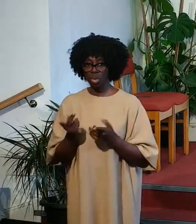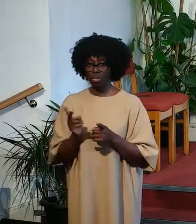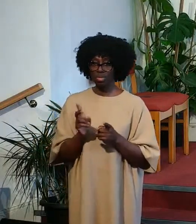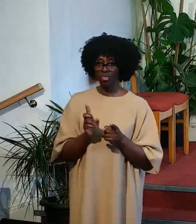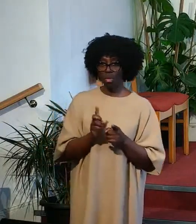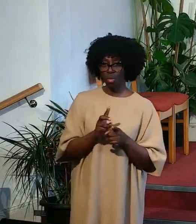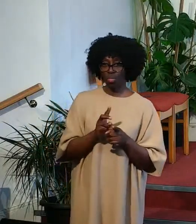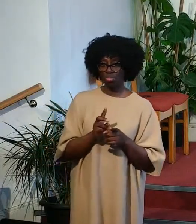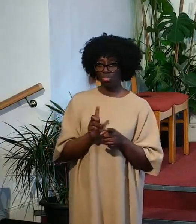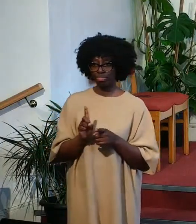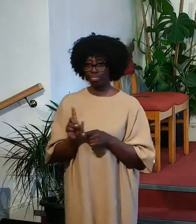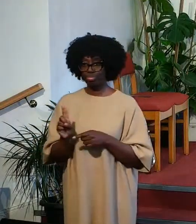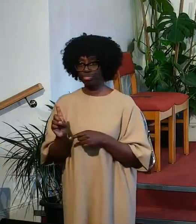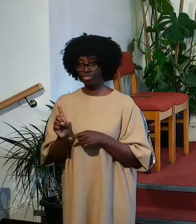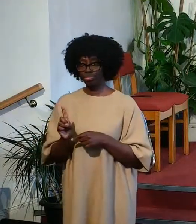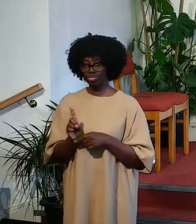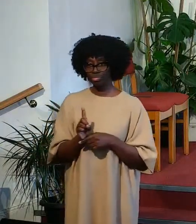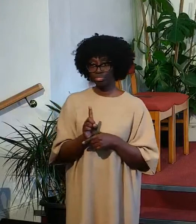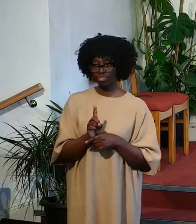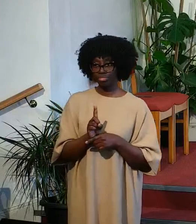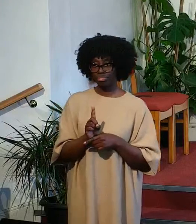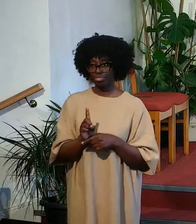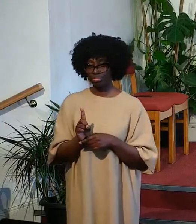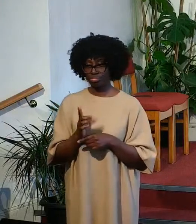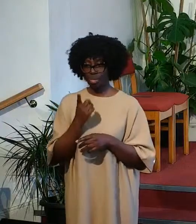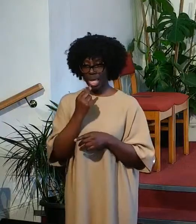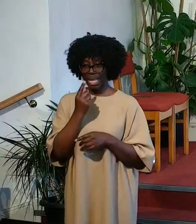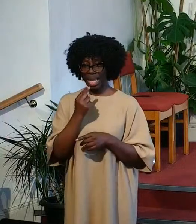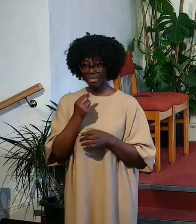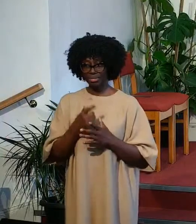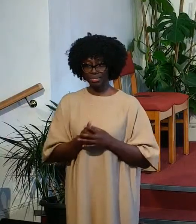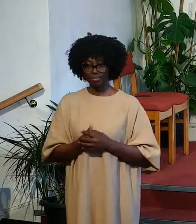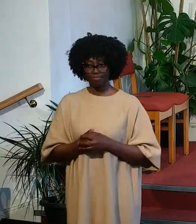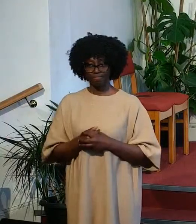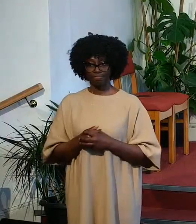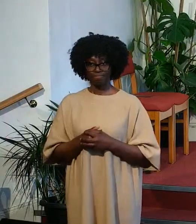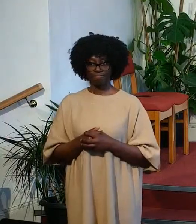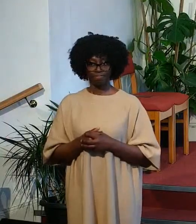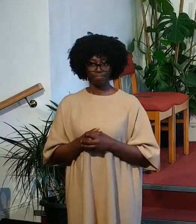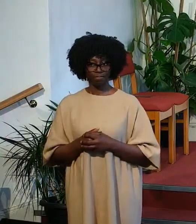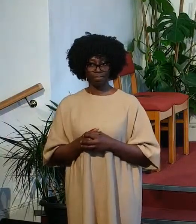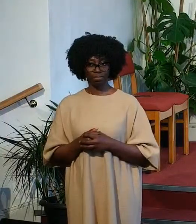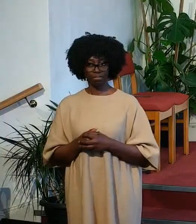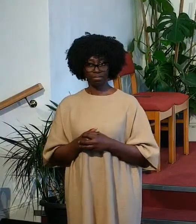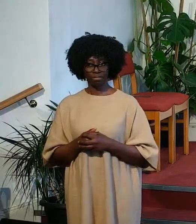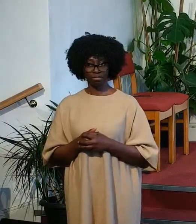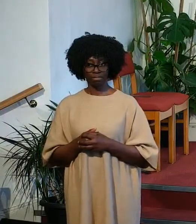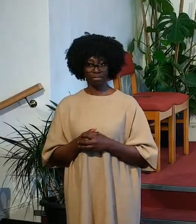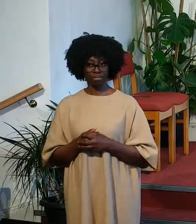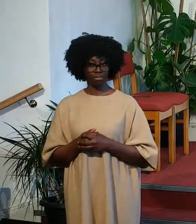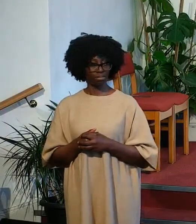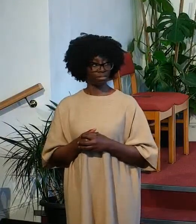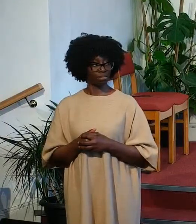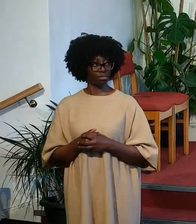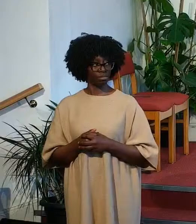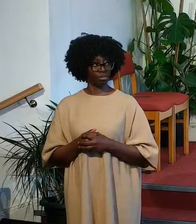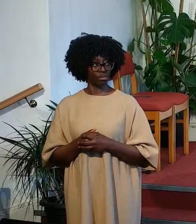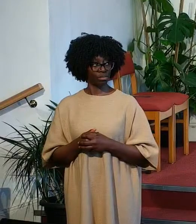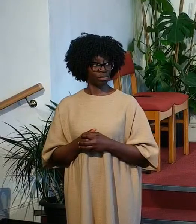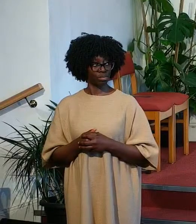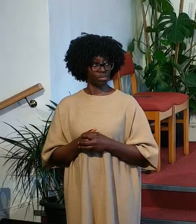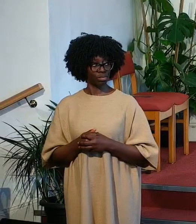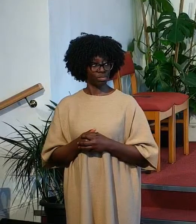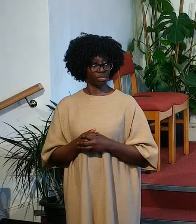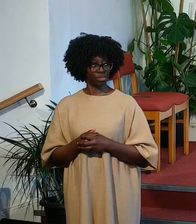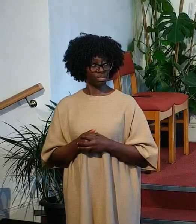I'm sure you've come across, those are the typical ones that people recognize, repetitive behaviors. They may be clapping their hands like that for no reason,